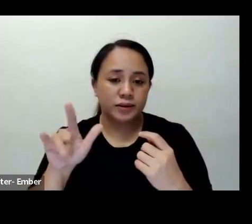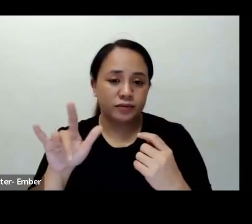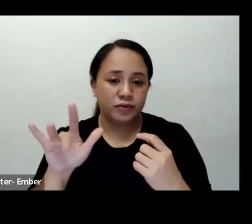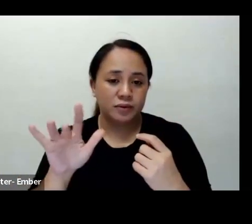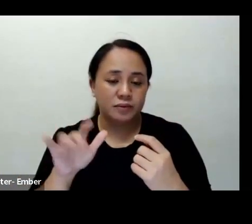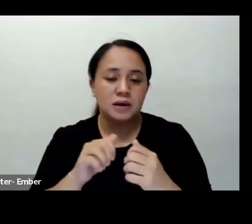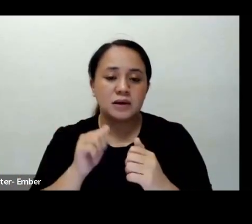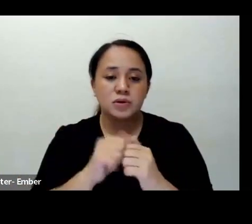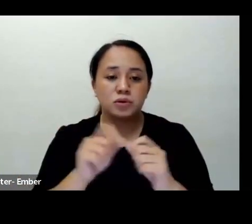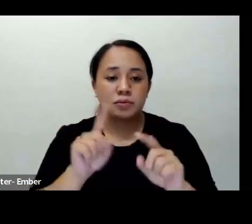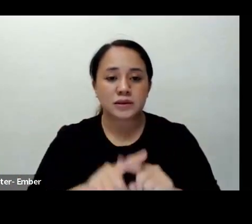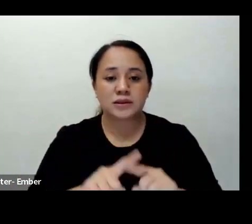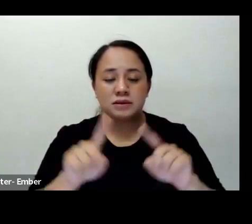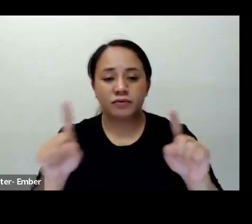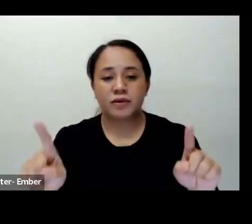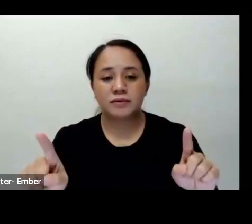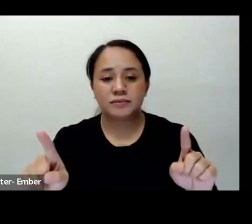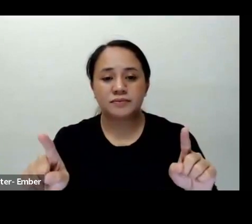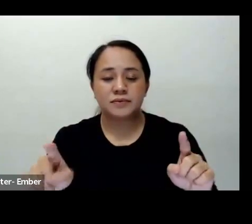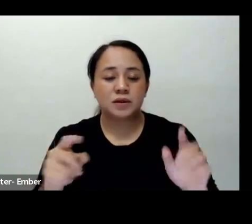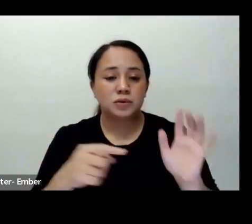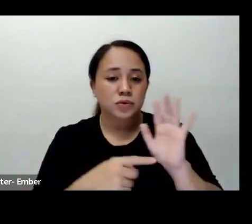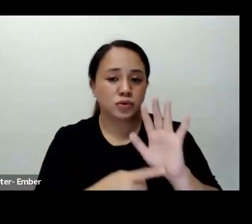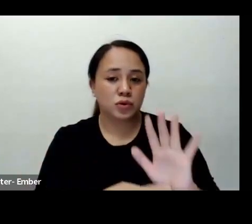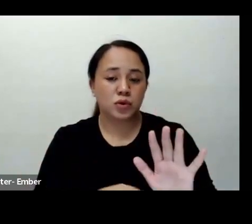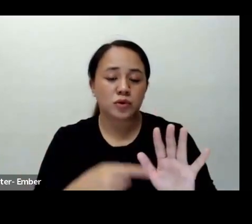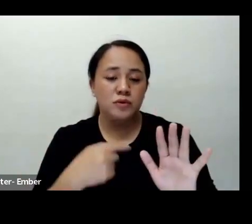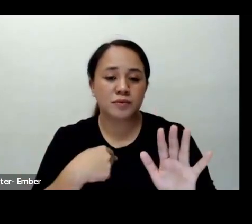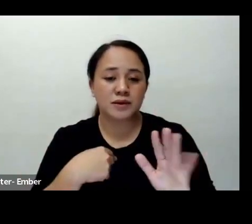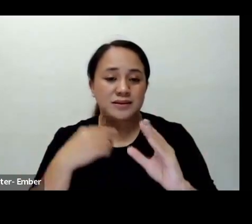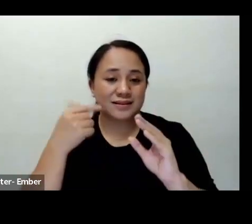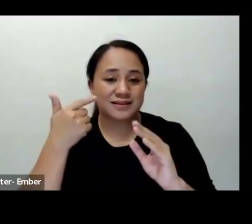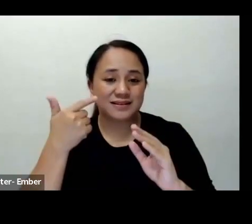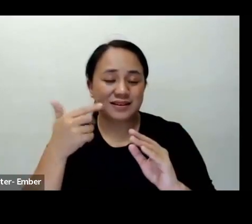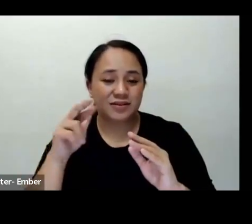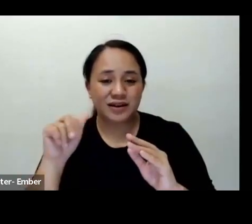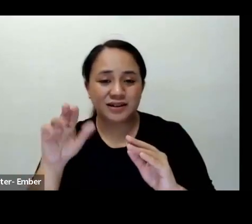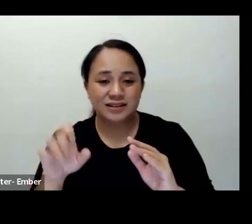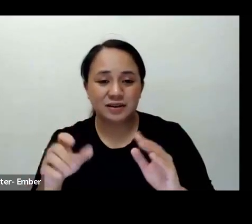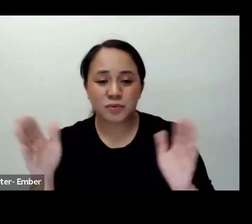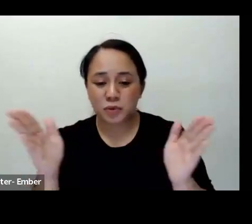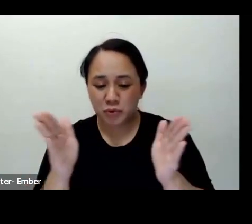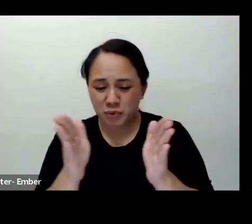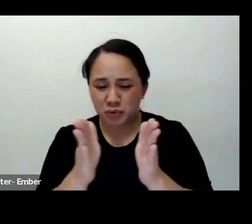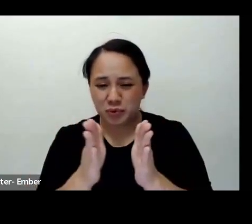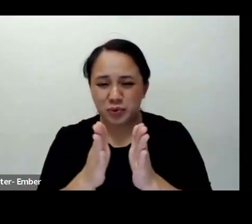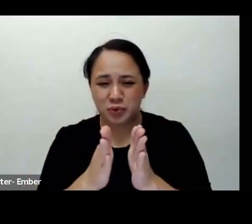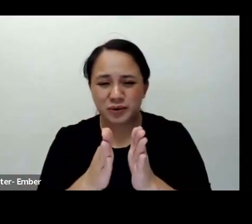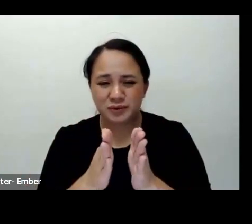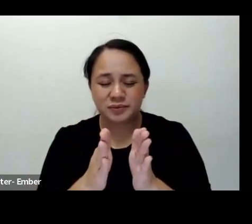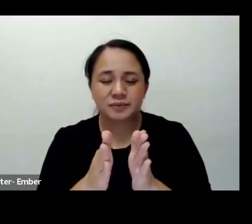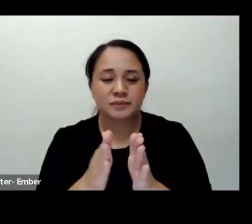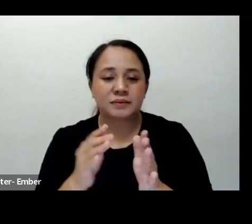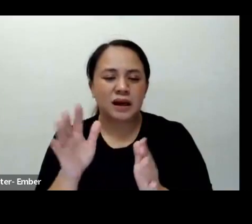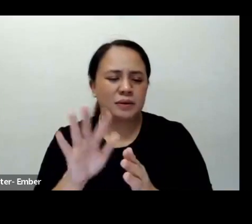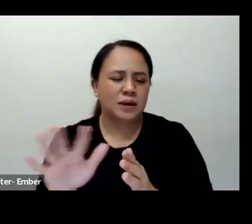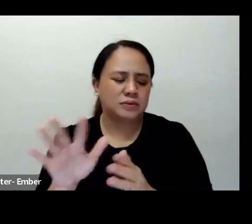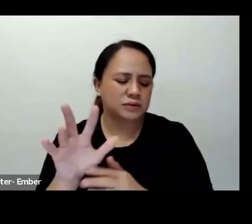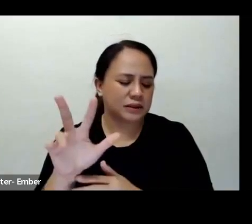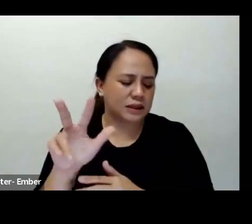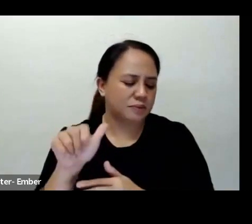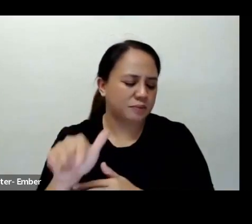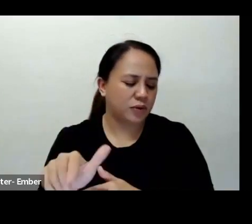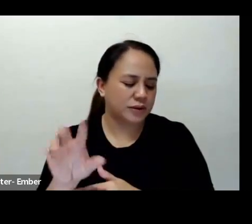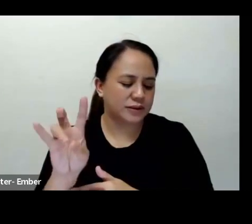the difference, as was showed by Professor Grace, is even narrower at around